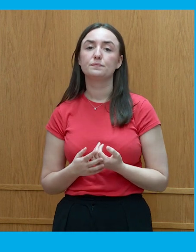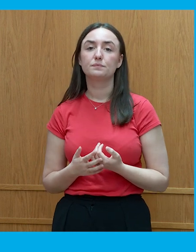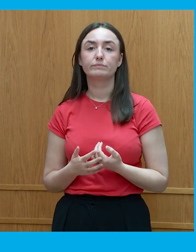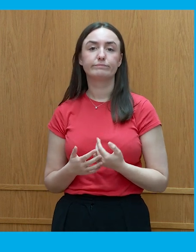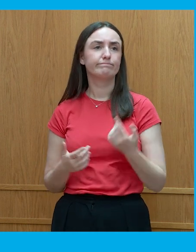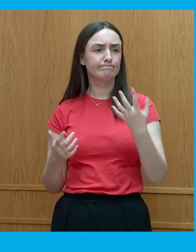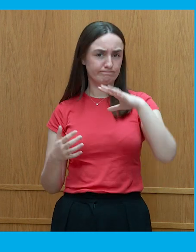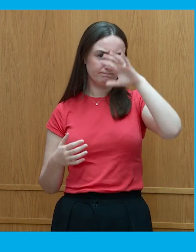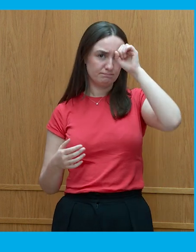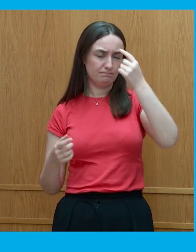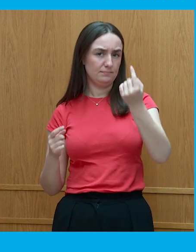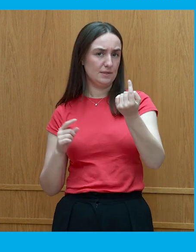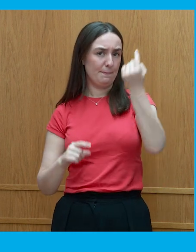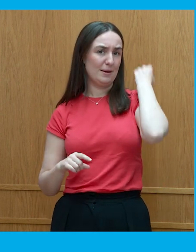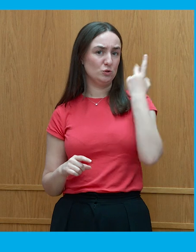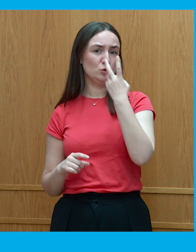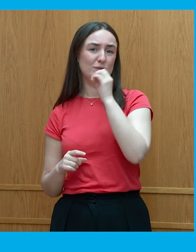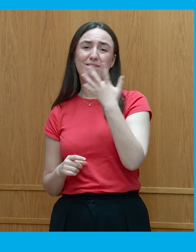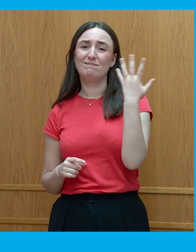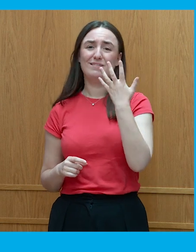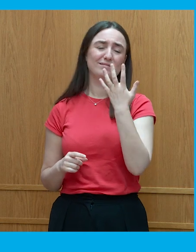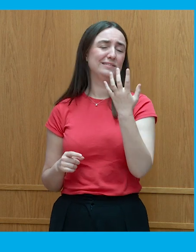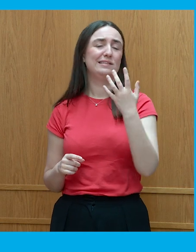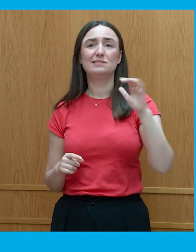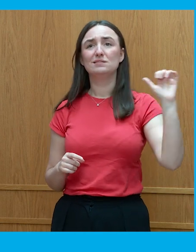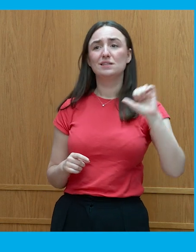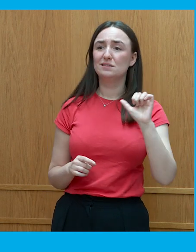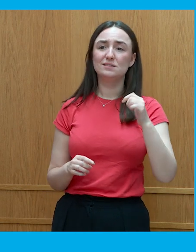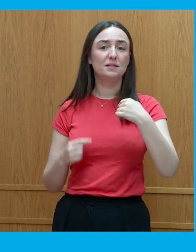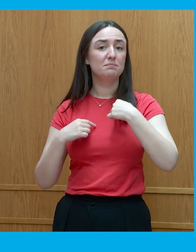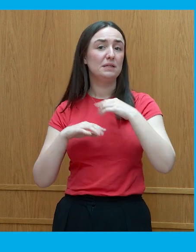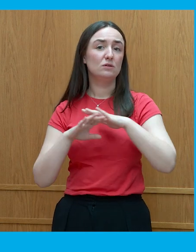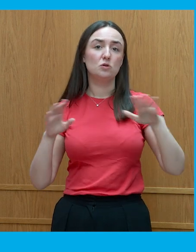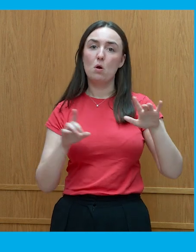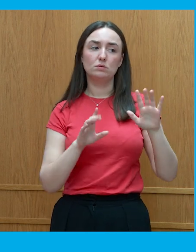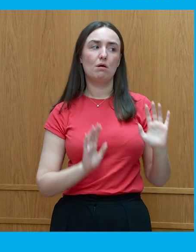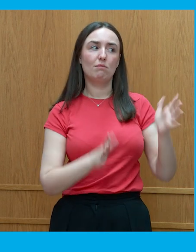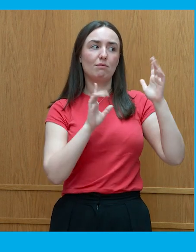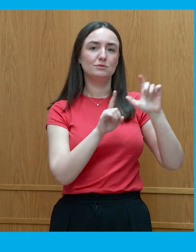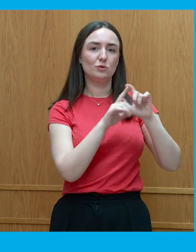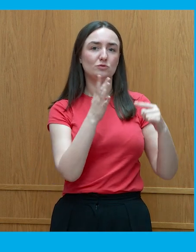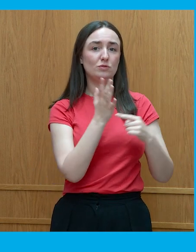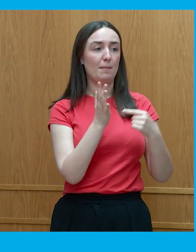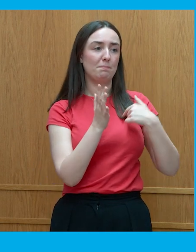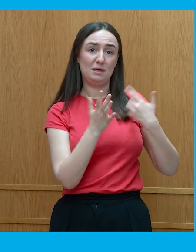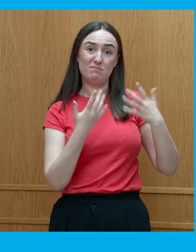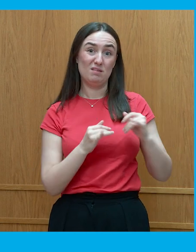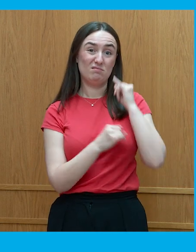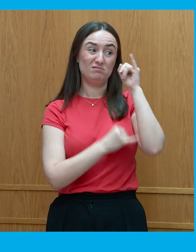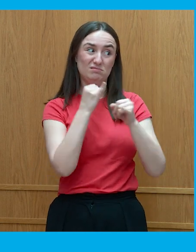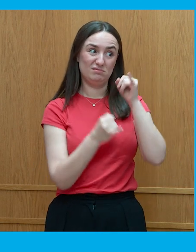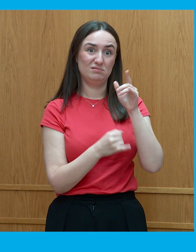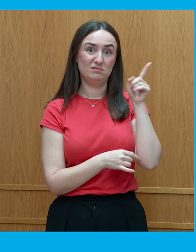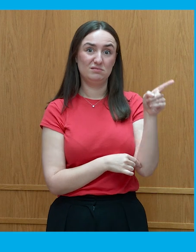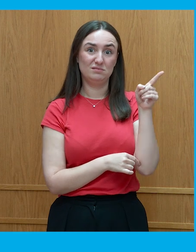in 2015 and 2016, I was not a Trump fan, and I was very critical of him.